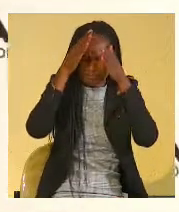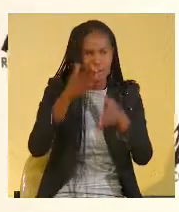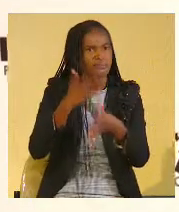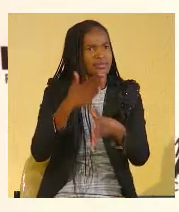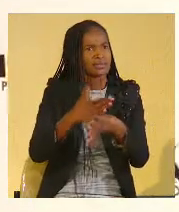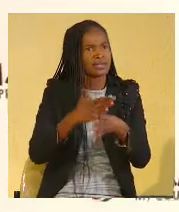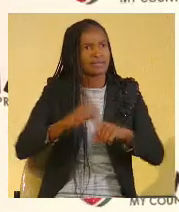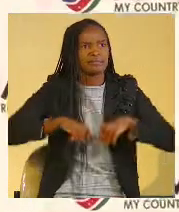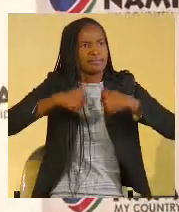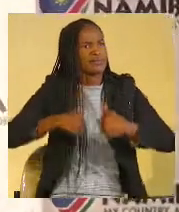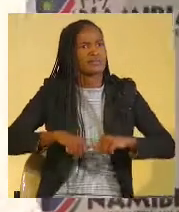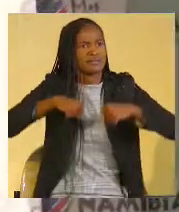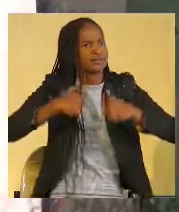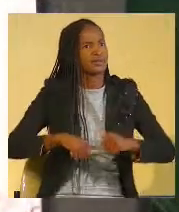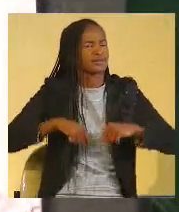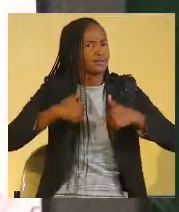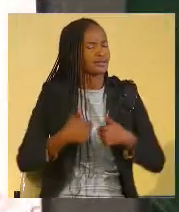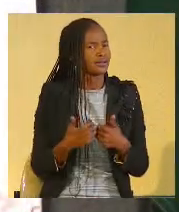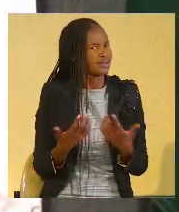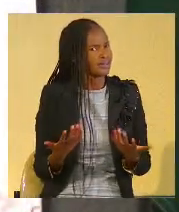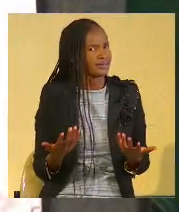Yes, I would say that